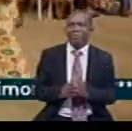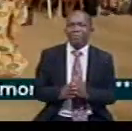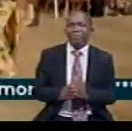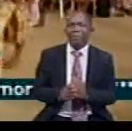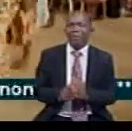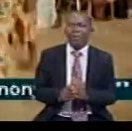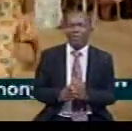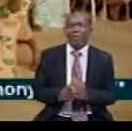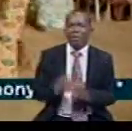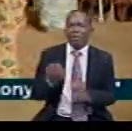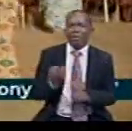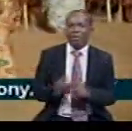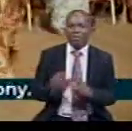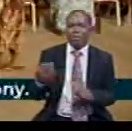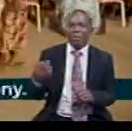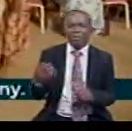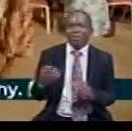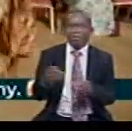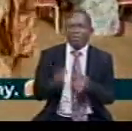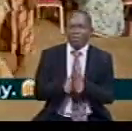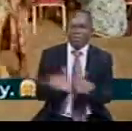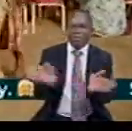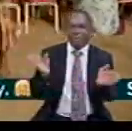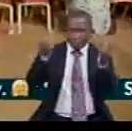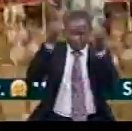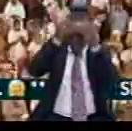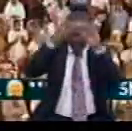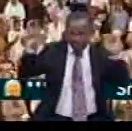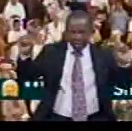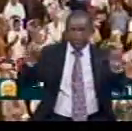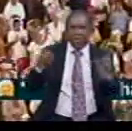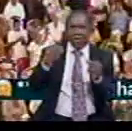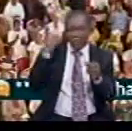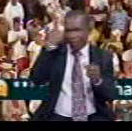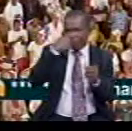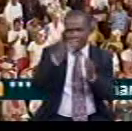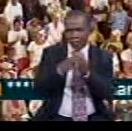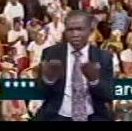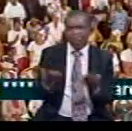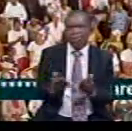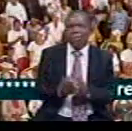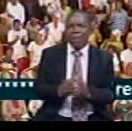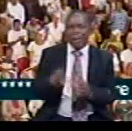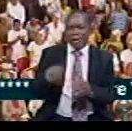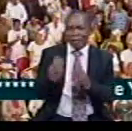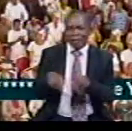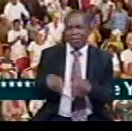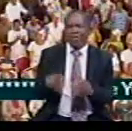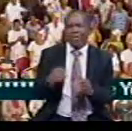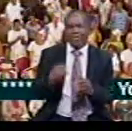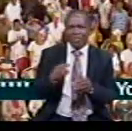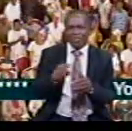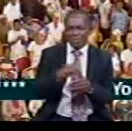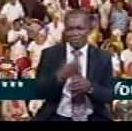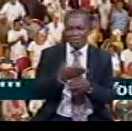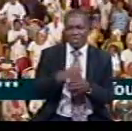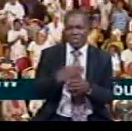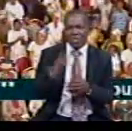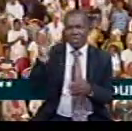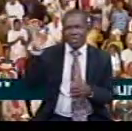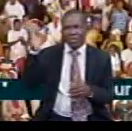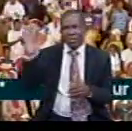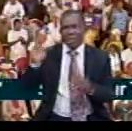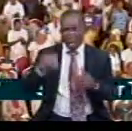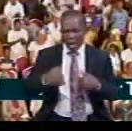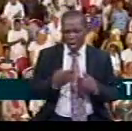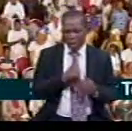official Facebook, William Sandra is testifying of how God healed her from ulcer. She said after the prayer of the man of God,